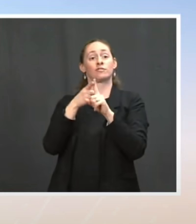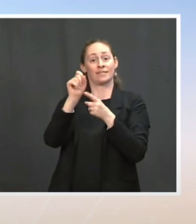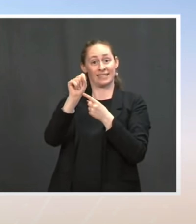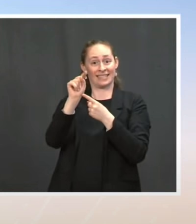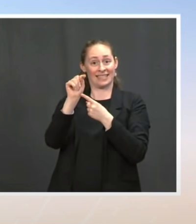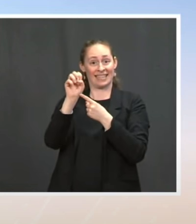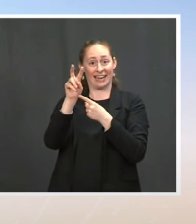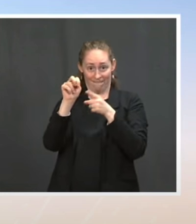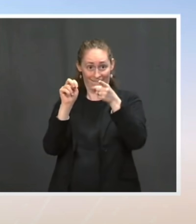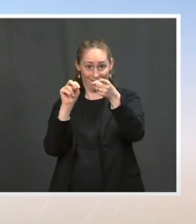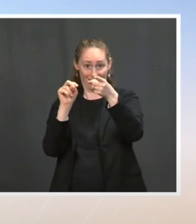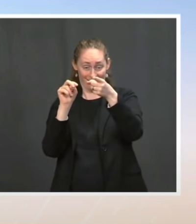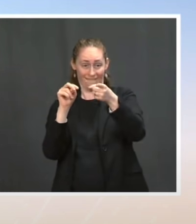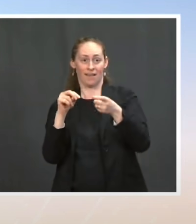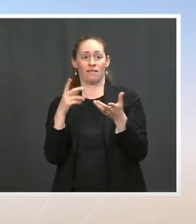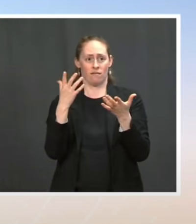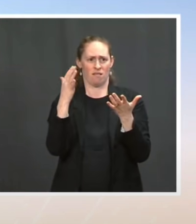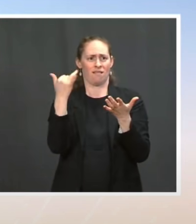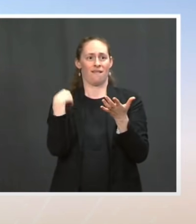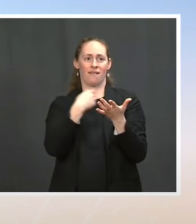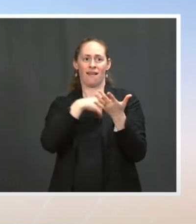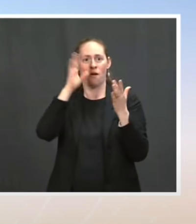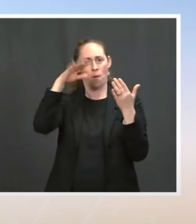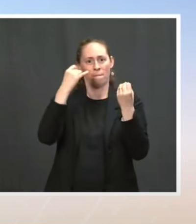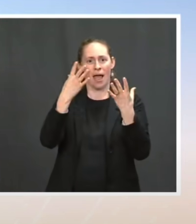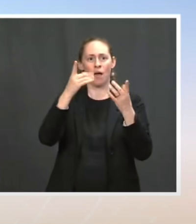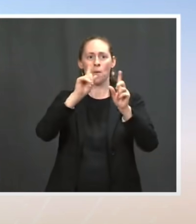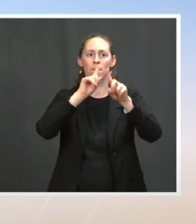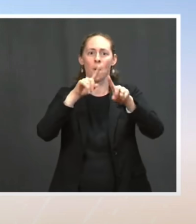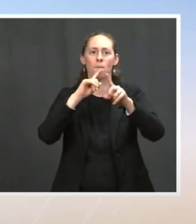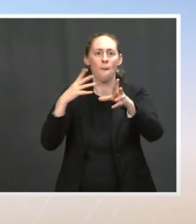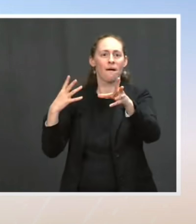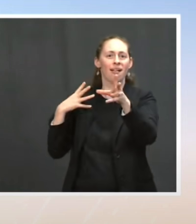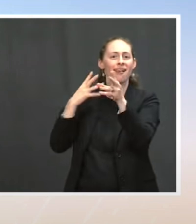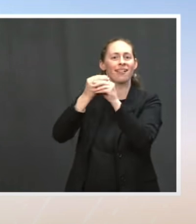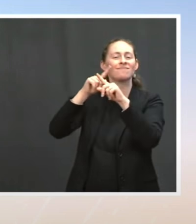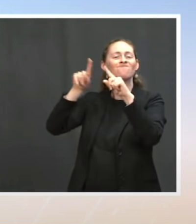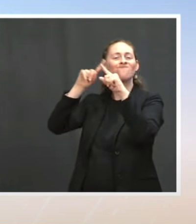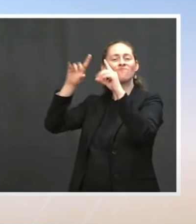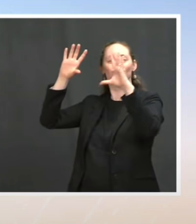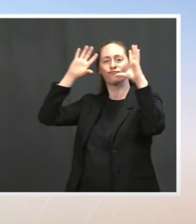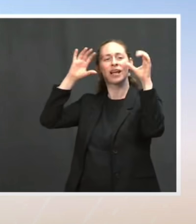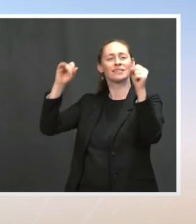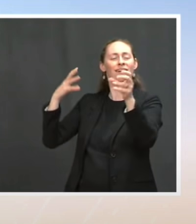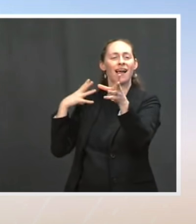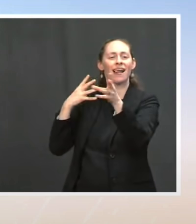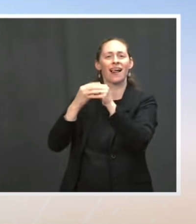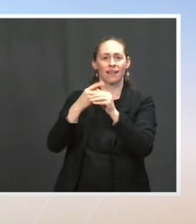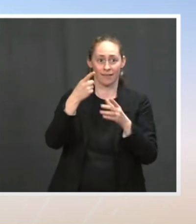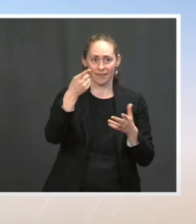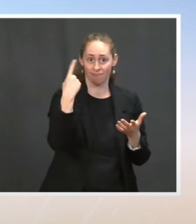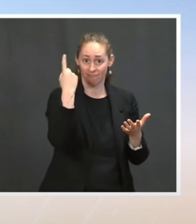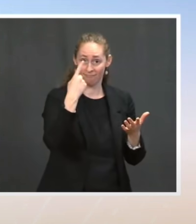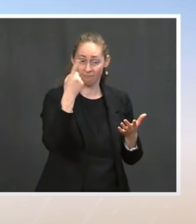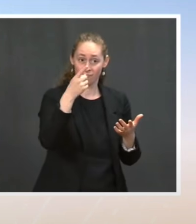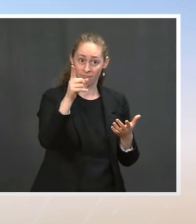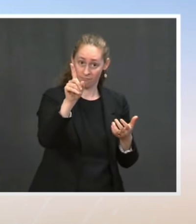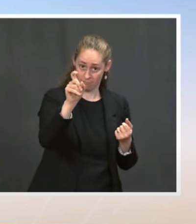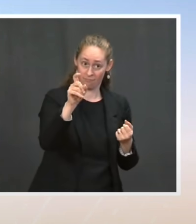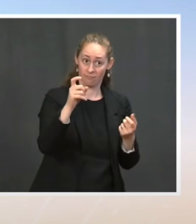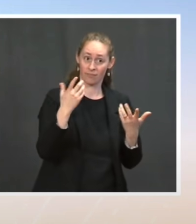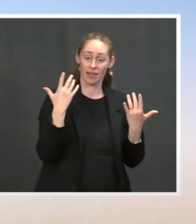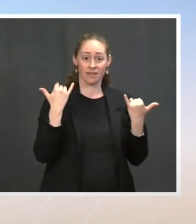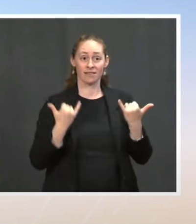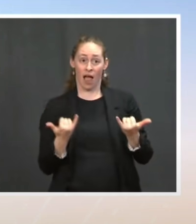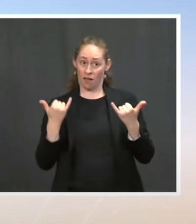addresses. You can be our historian and tell us if any of them have final addresses where we know the exact length about 36 hours in advance. So we're not quite there on that